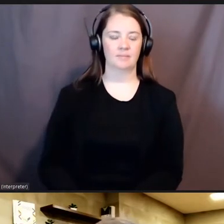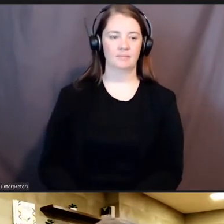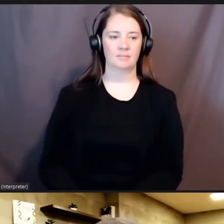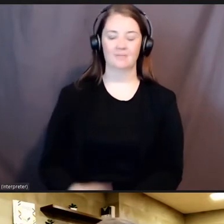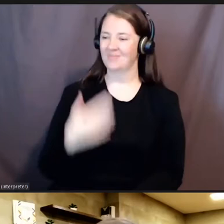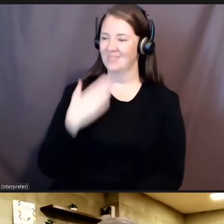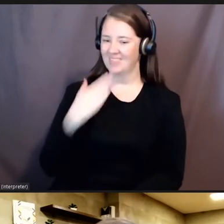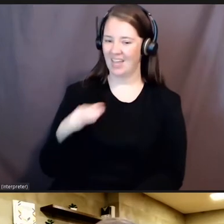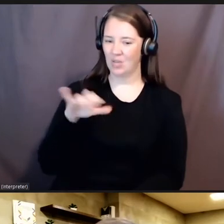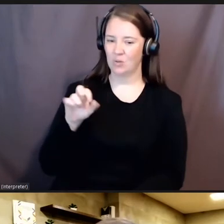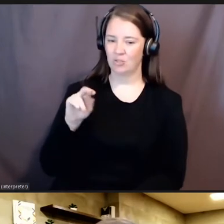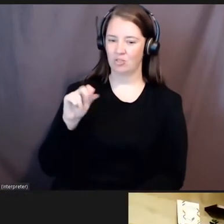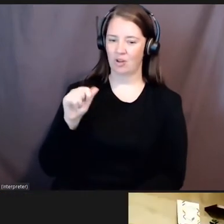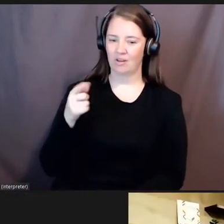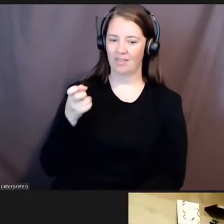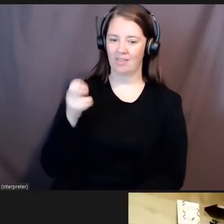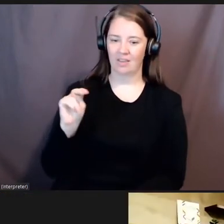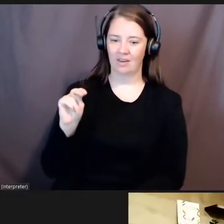Thank you, Jonathan.